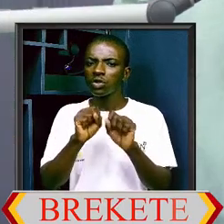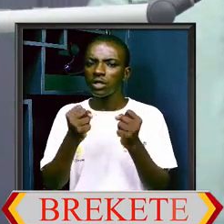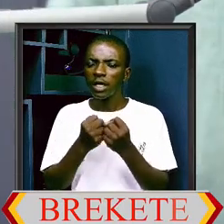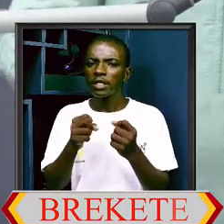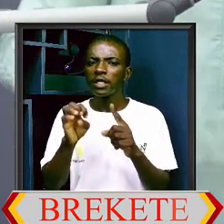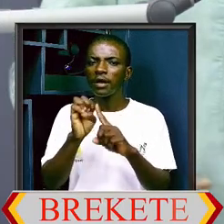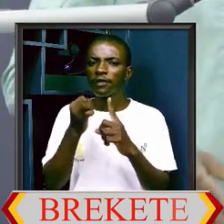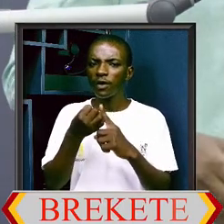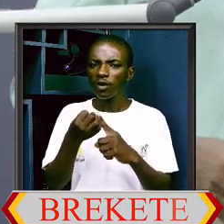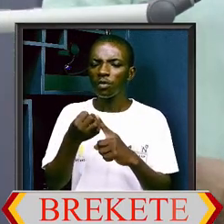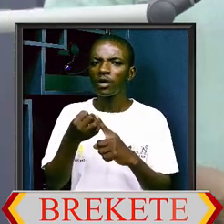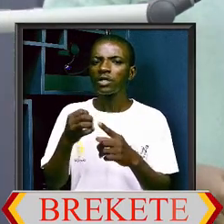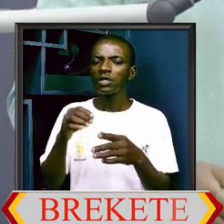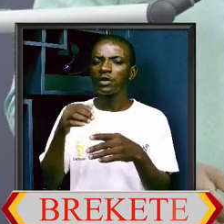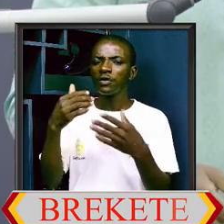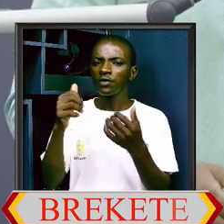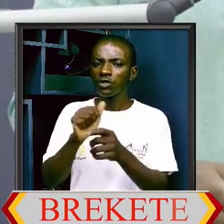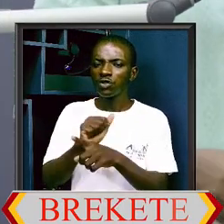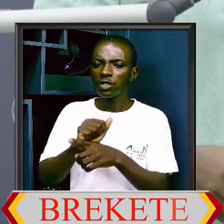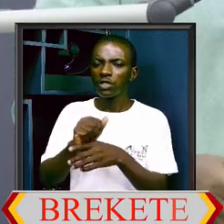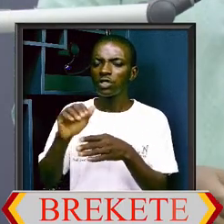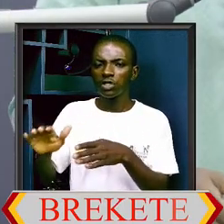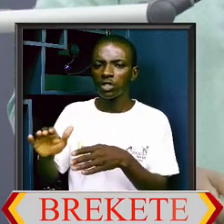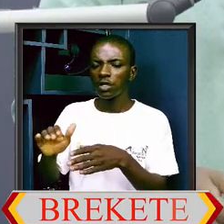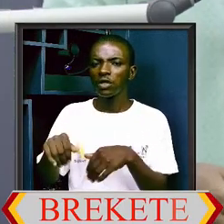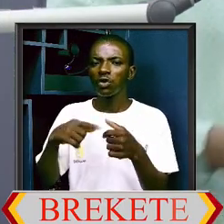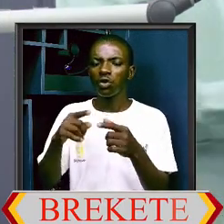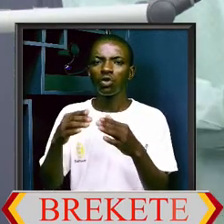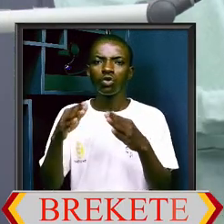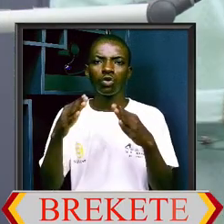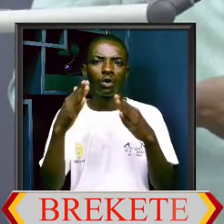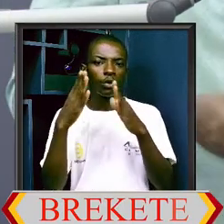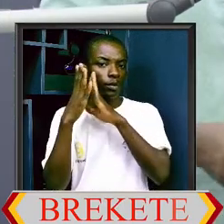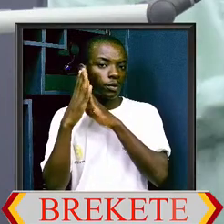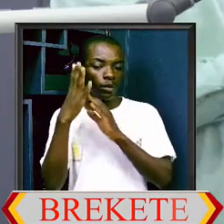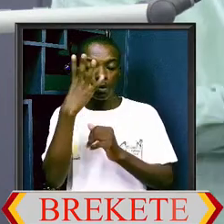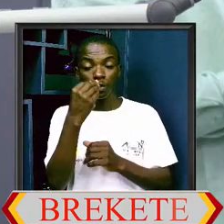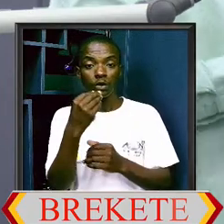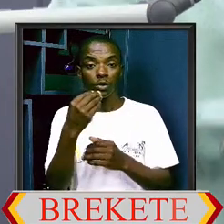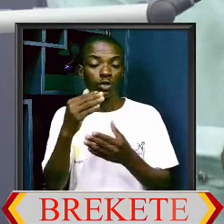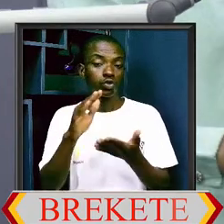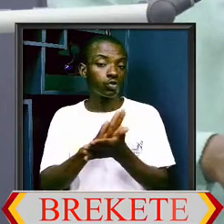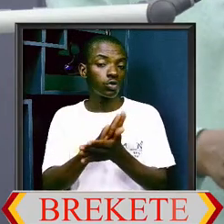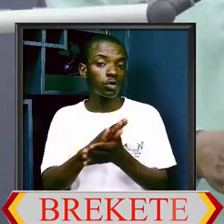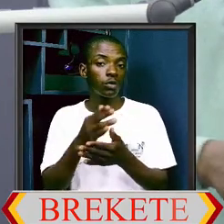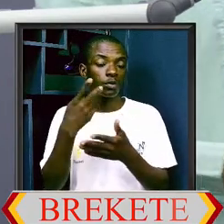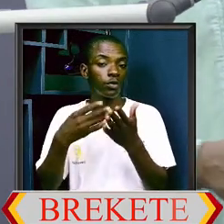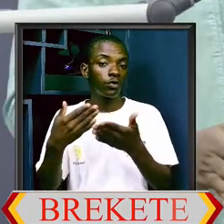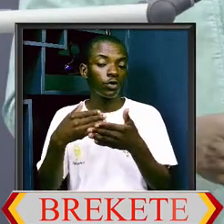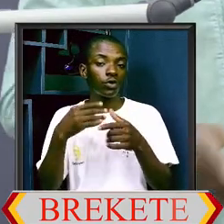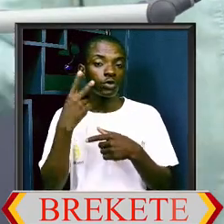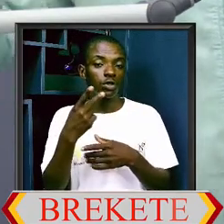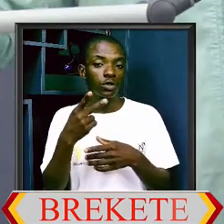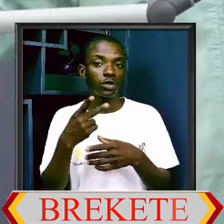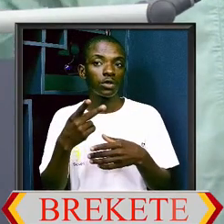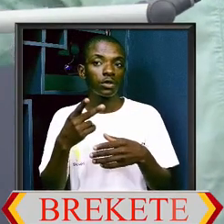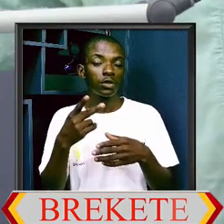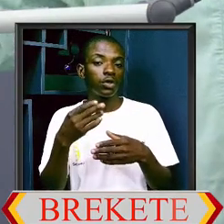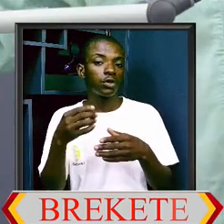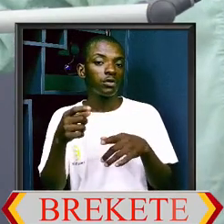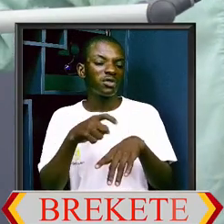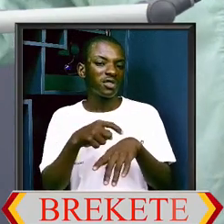train the P finish you send them to school you go boarding school before you and I'm going see now during break time